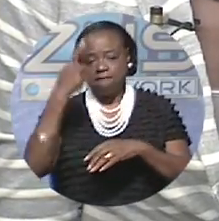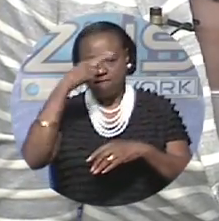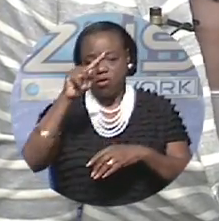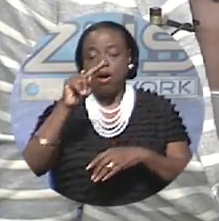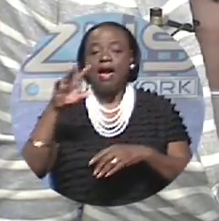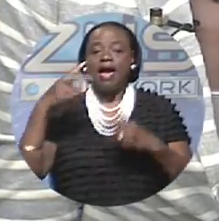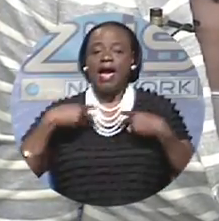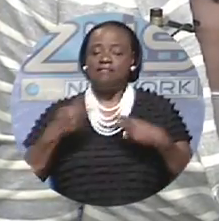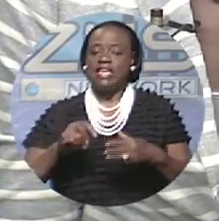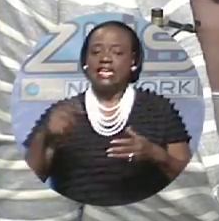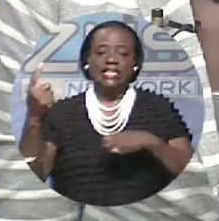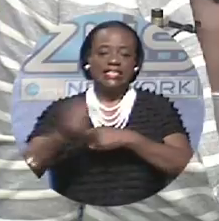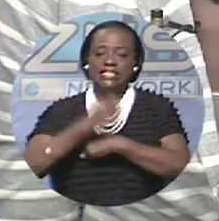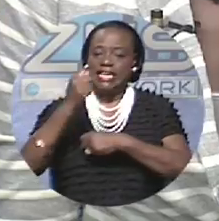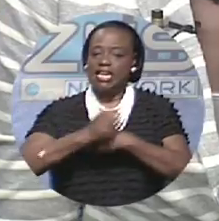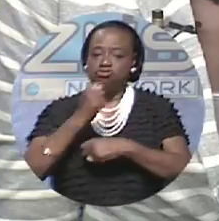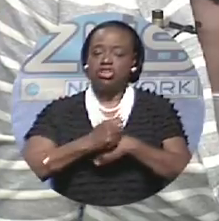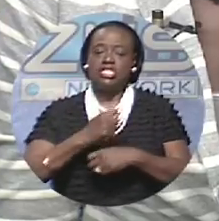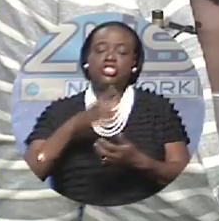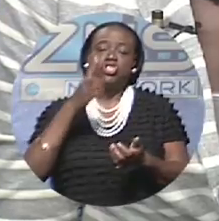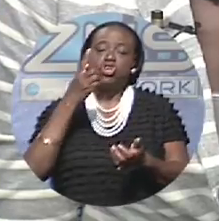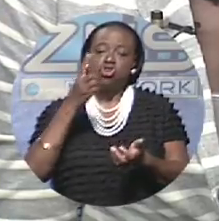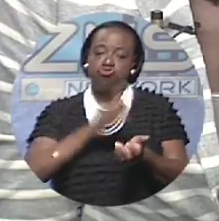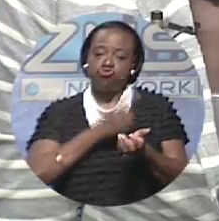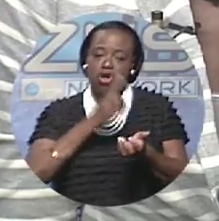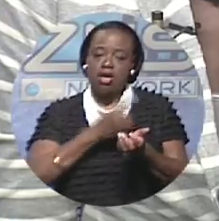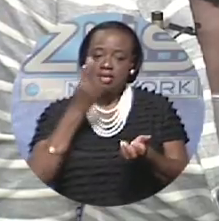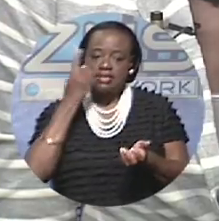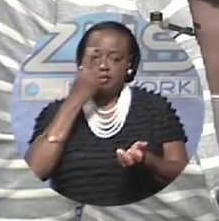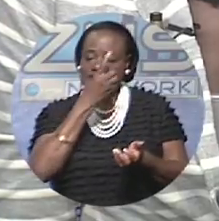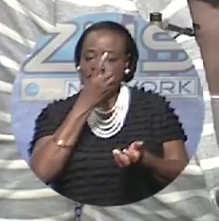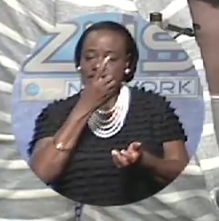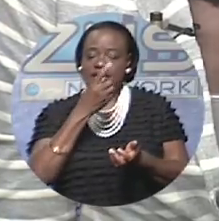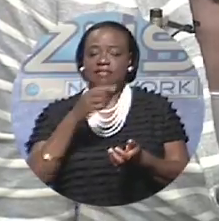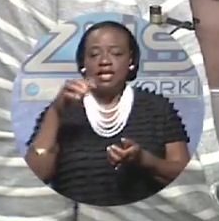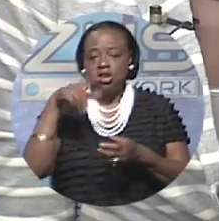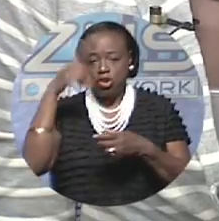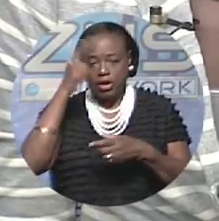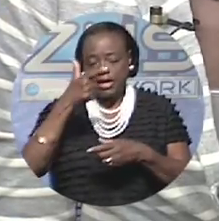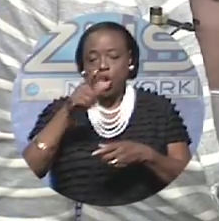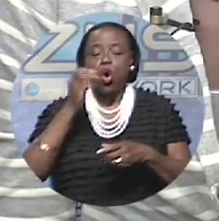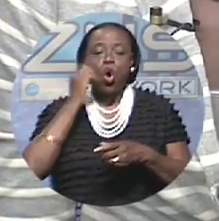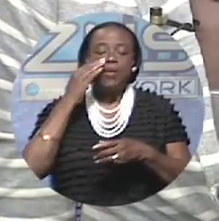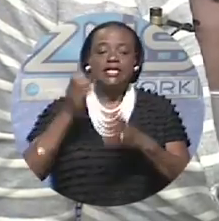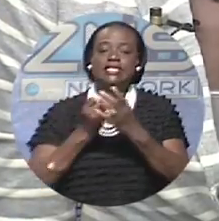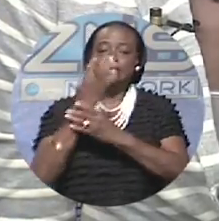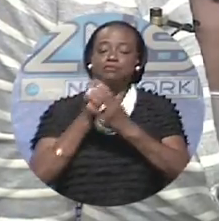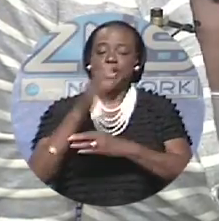Abaco police made the arrest after executing a search warrant at a home in Spring City. The